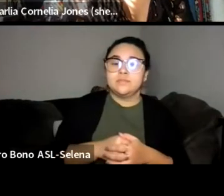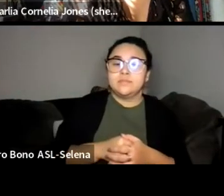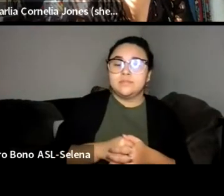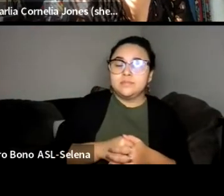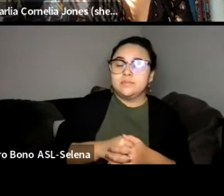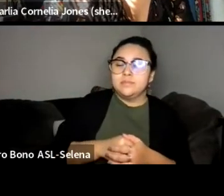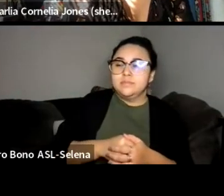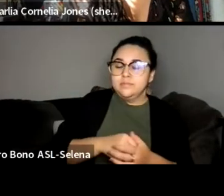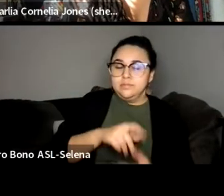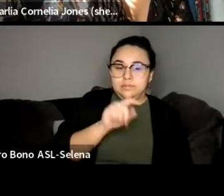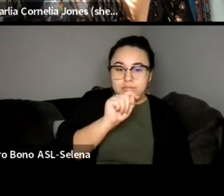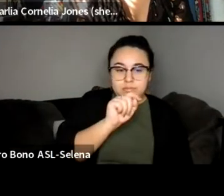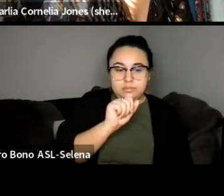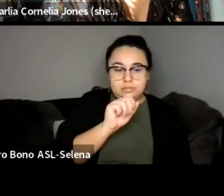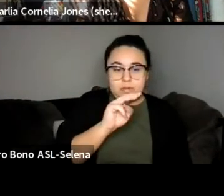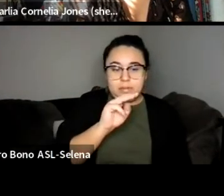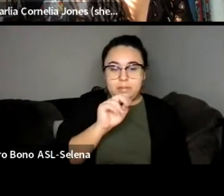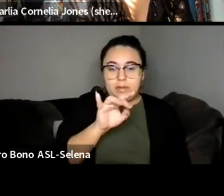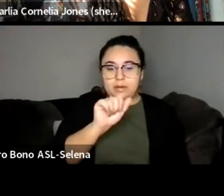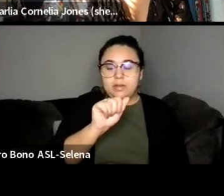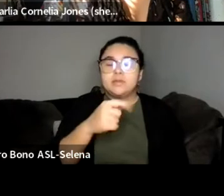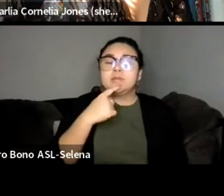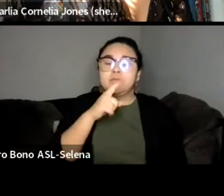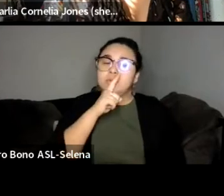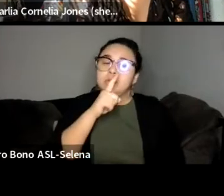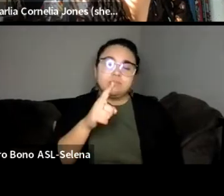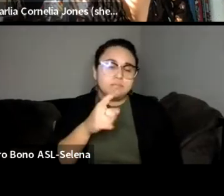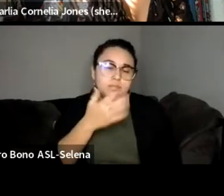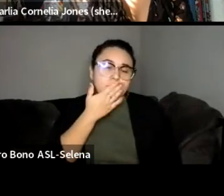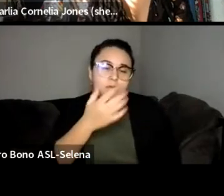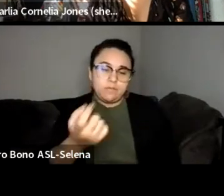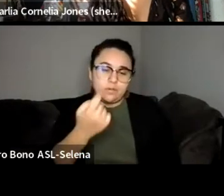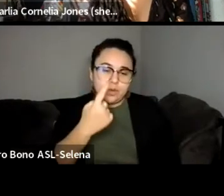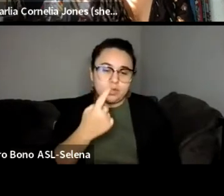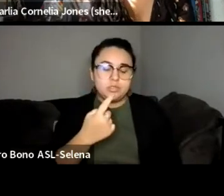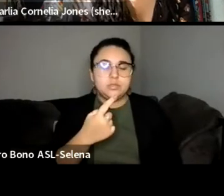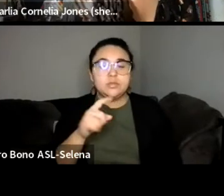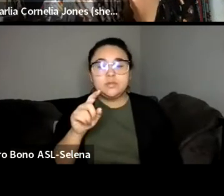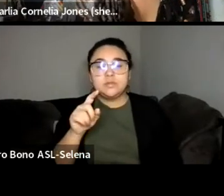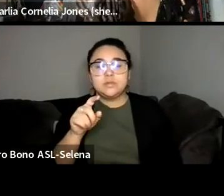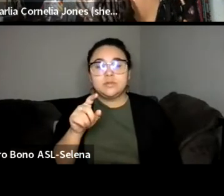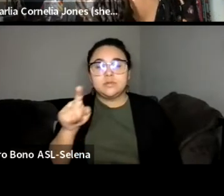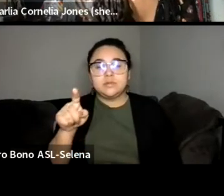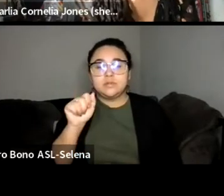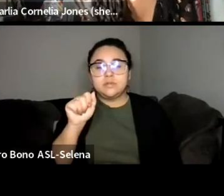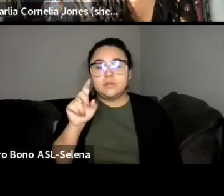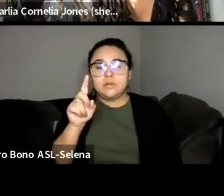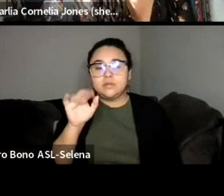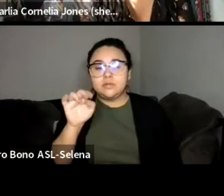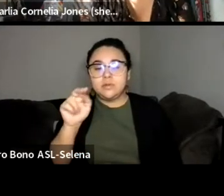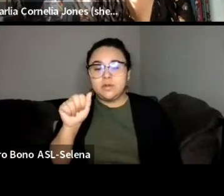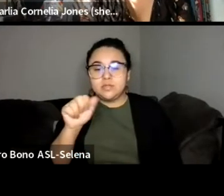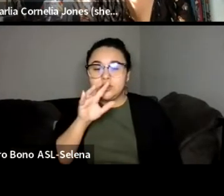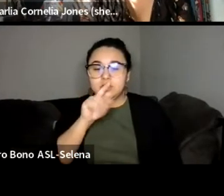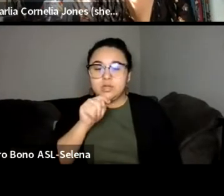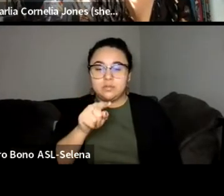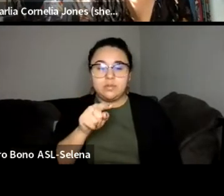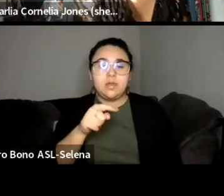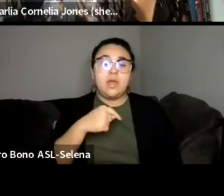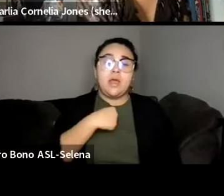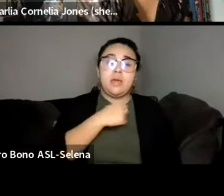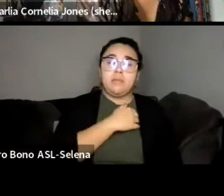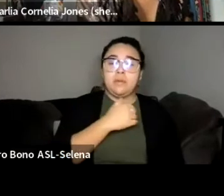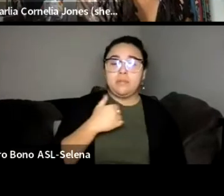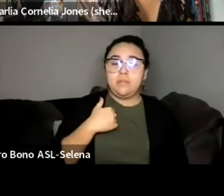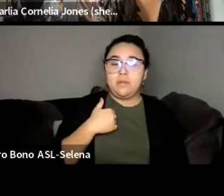really excellent question, especially, you know, some of the things as Dana talked about and that were mentioned in the chat. Actually, I'm a member of the